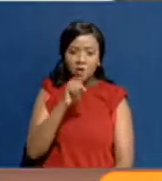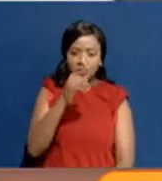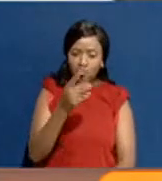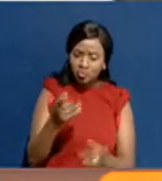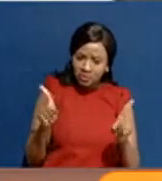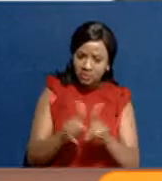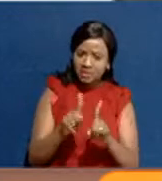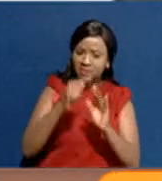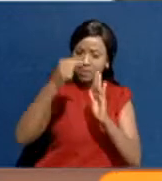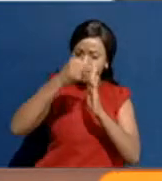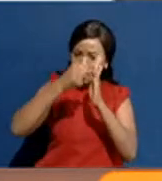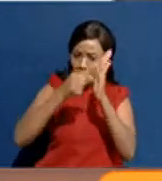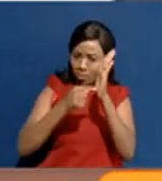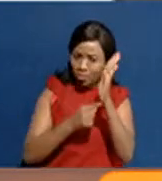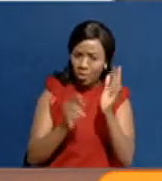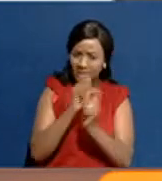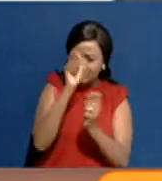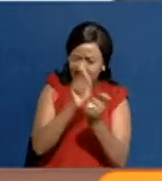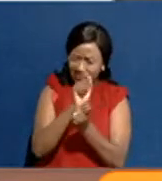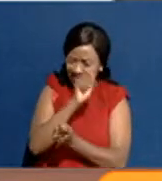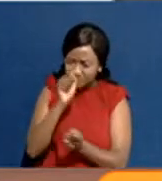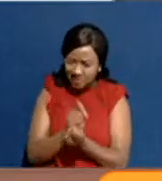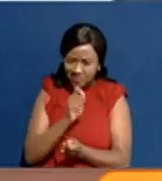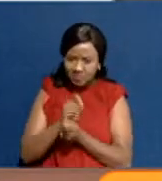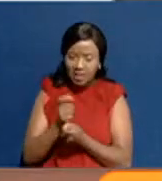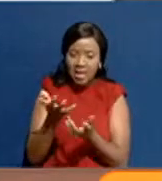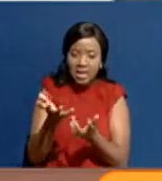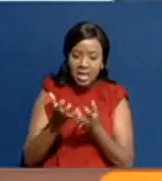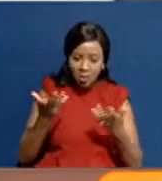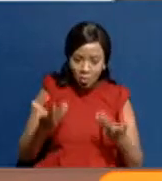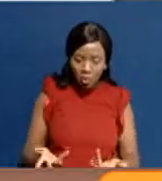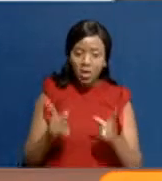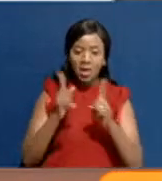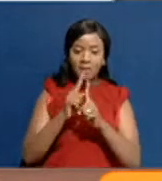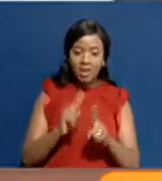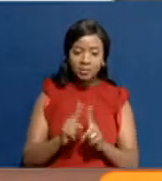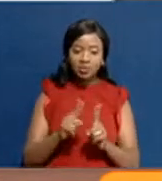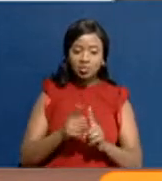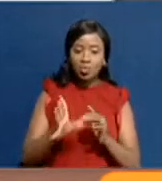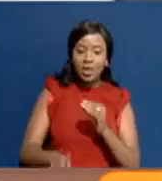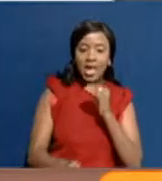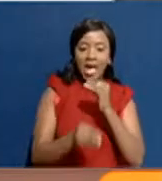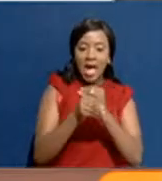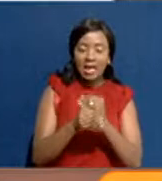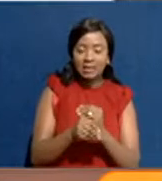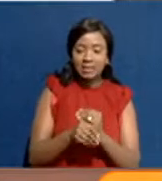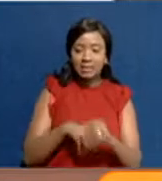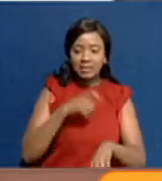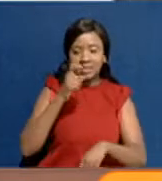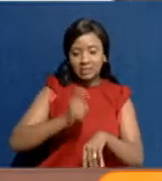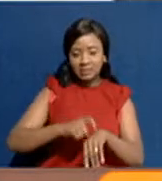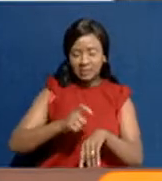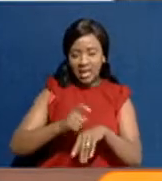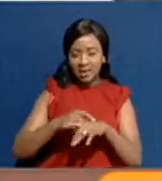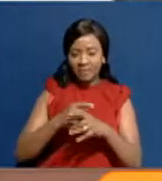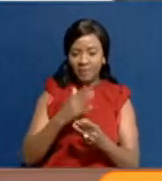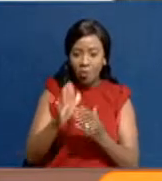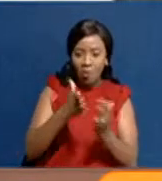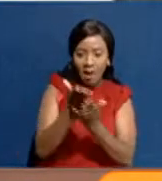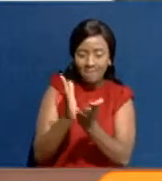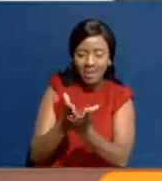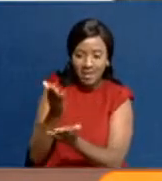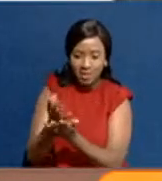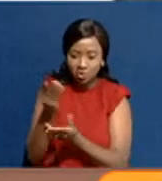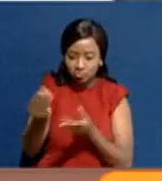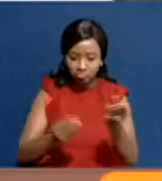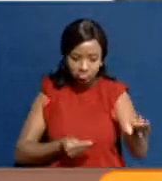and continue the procurement as it were, only that now the extension of bidding period was still to remain at 10th of March. But then